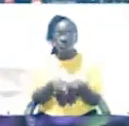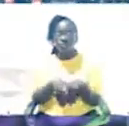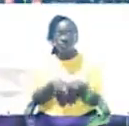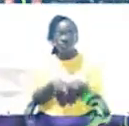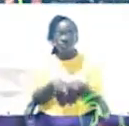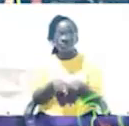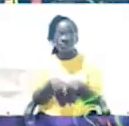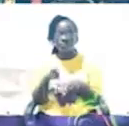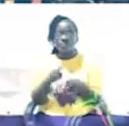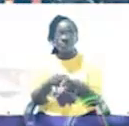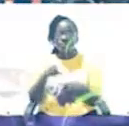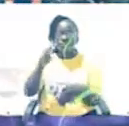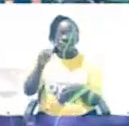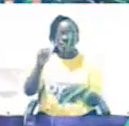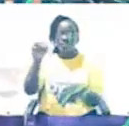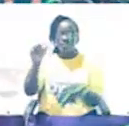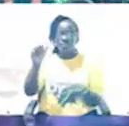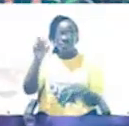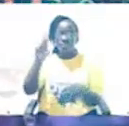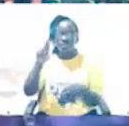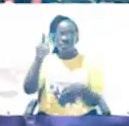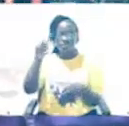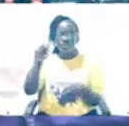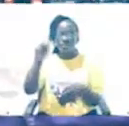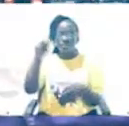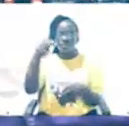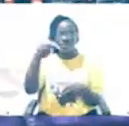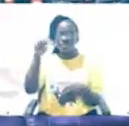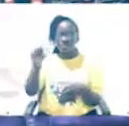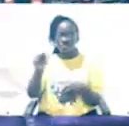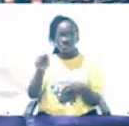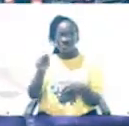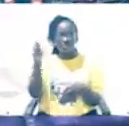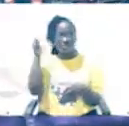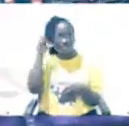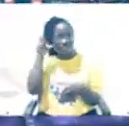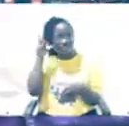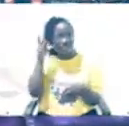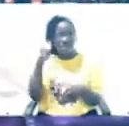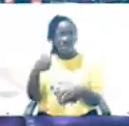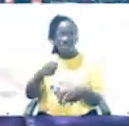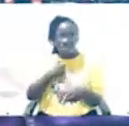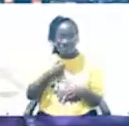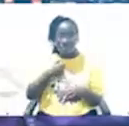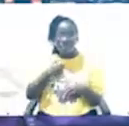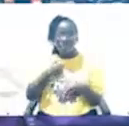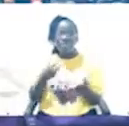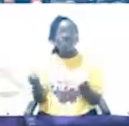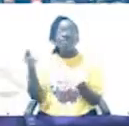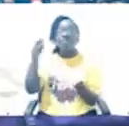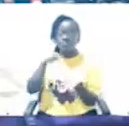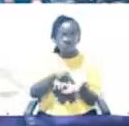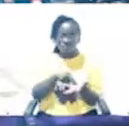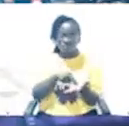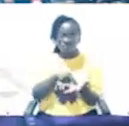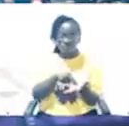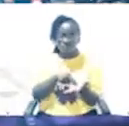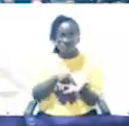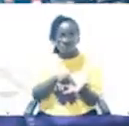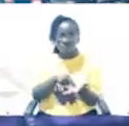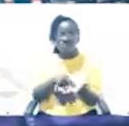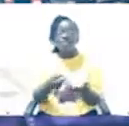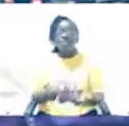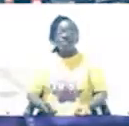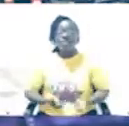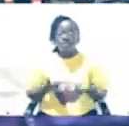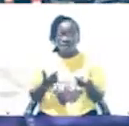T. I am Mene. The resurrection. Oh, sorry, no. And the life. Ene nkwa. He who believes